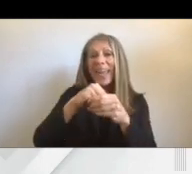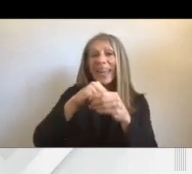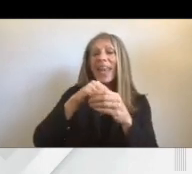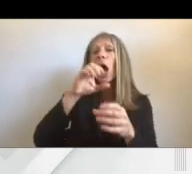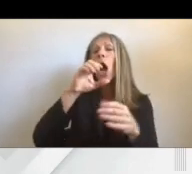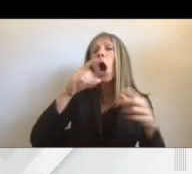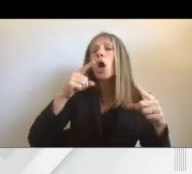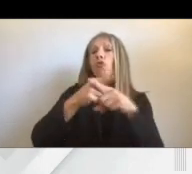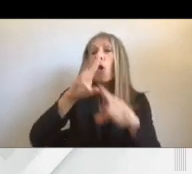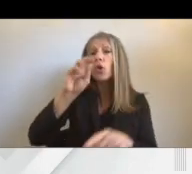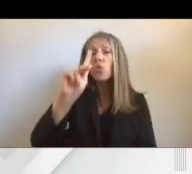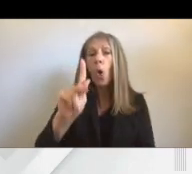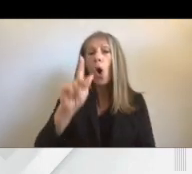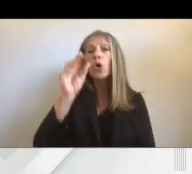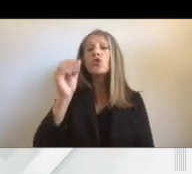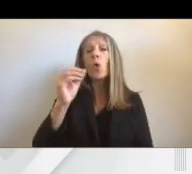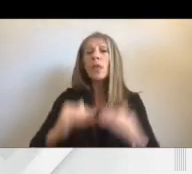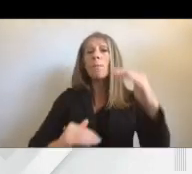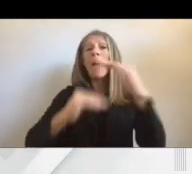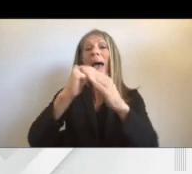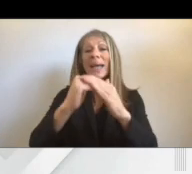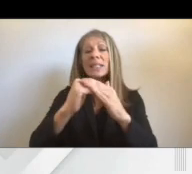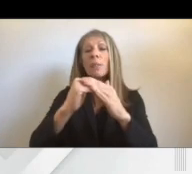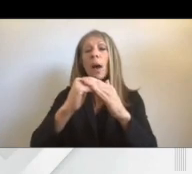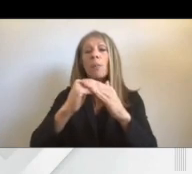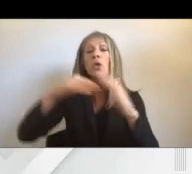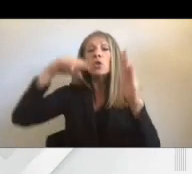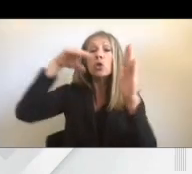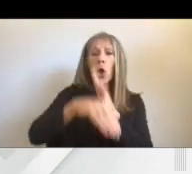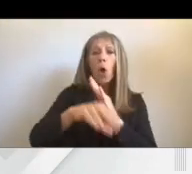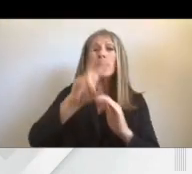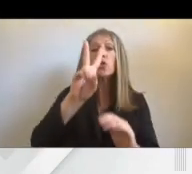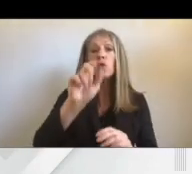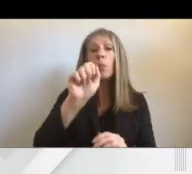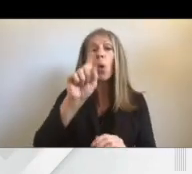And so the maximum allowable cross slope is